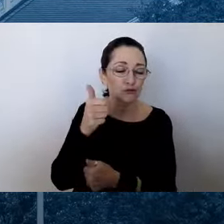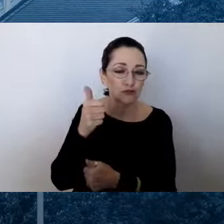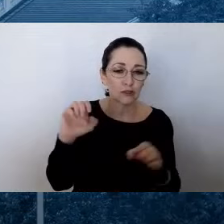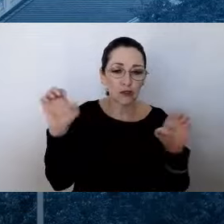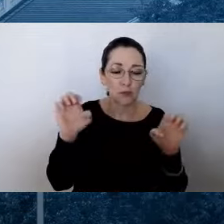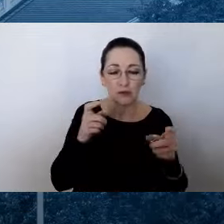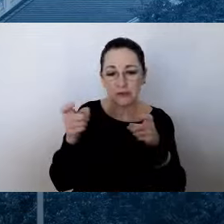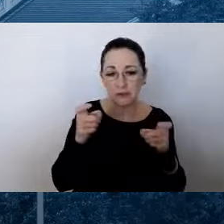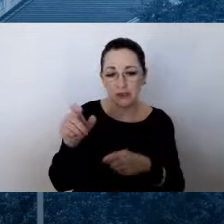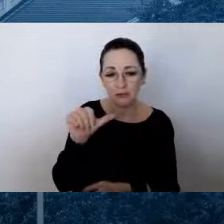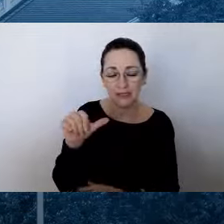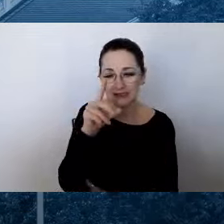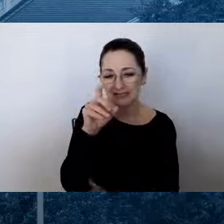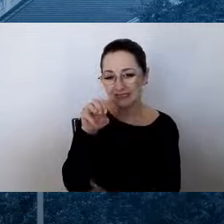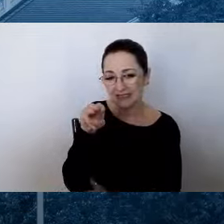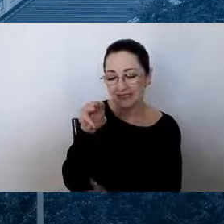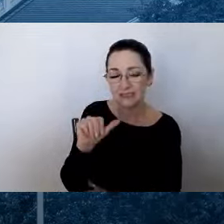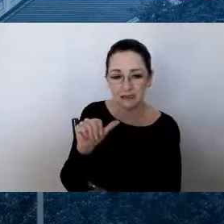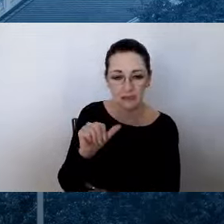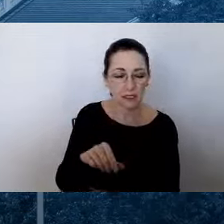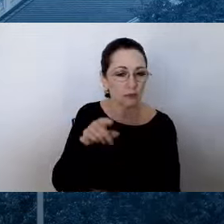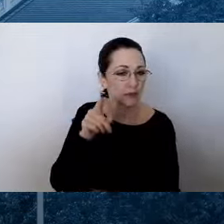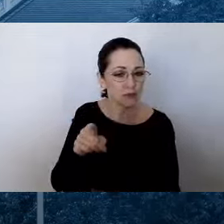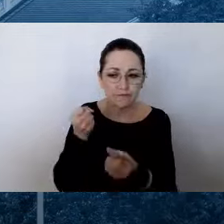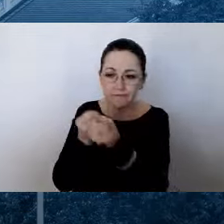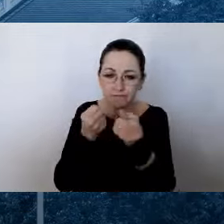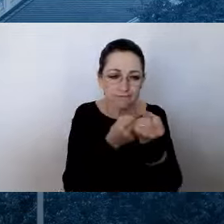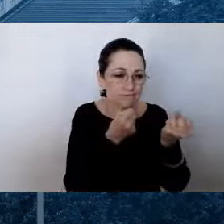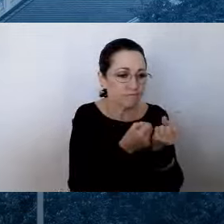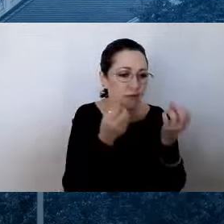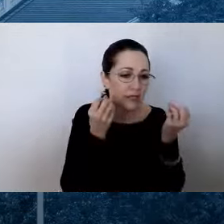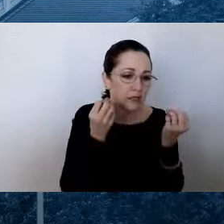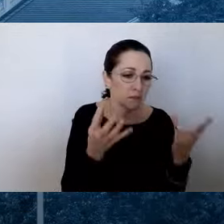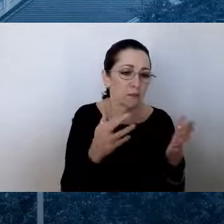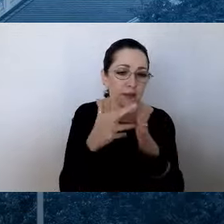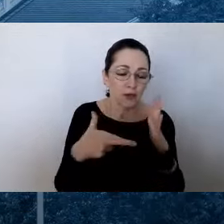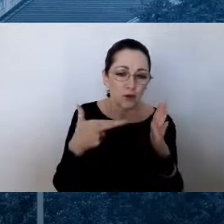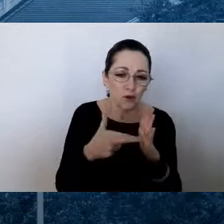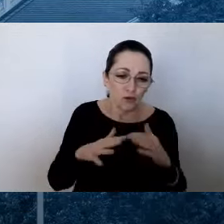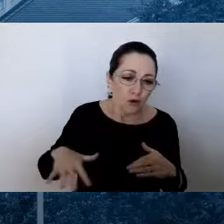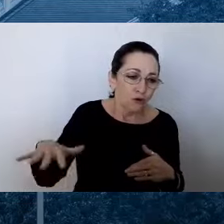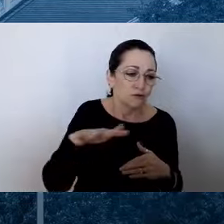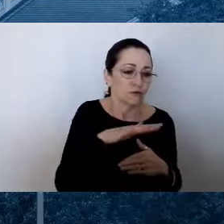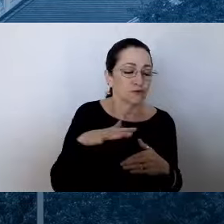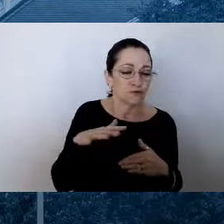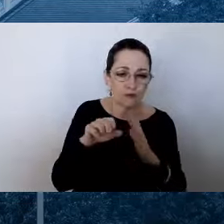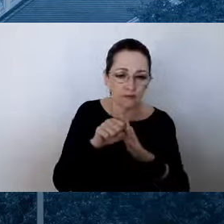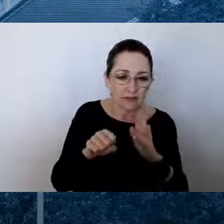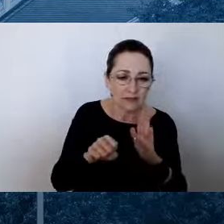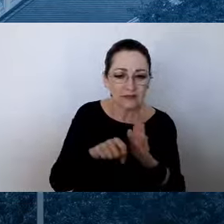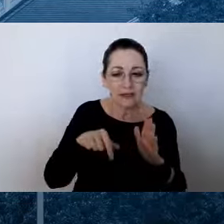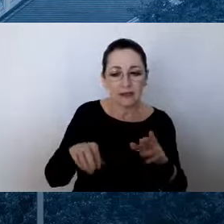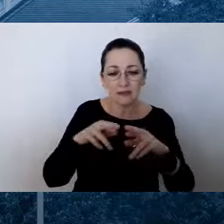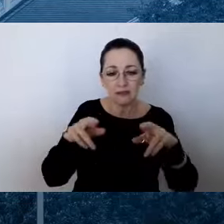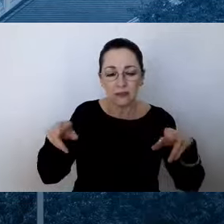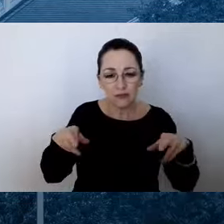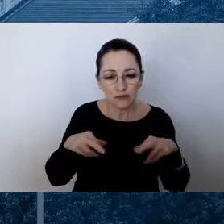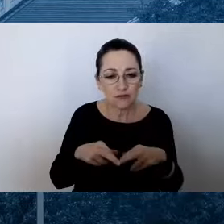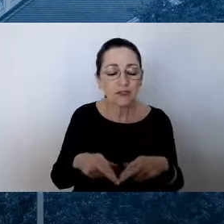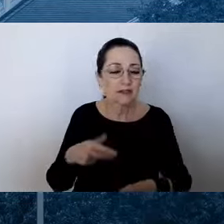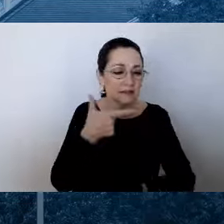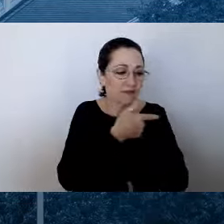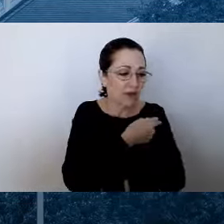many responsibilities across the board, and is our point person on emergency response, vaccinations,